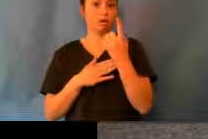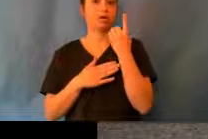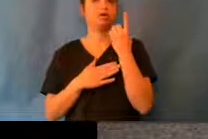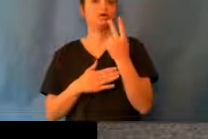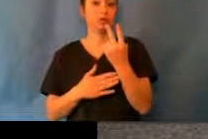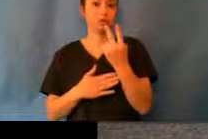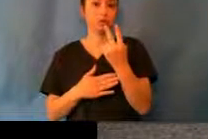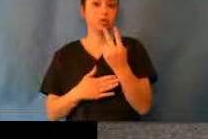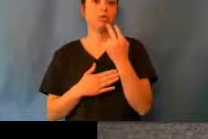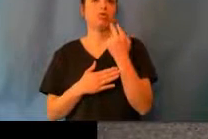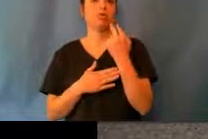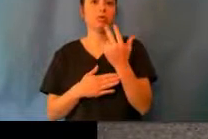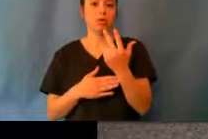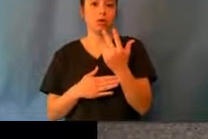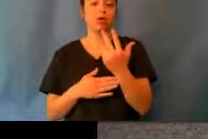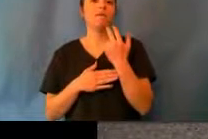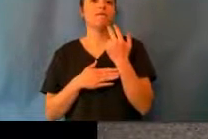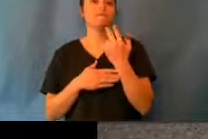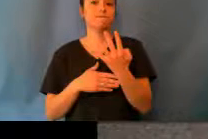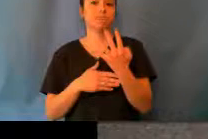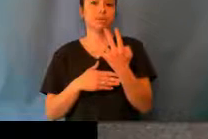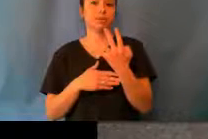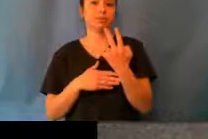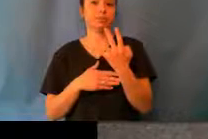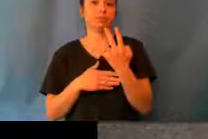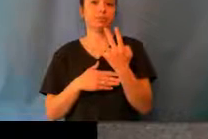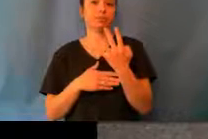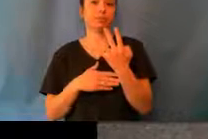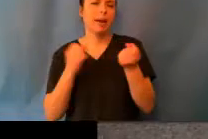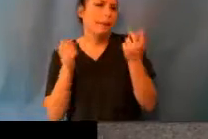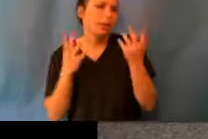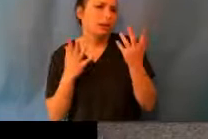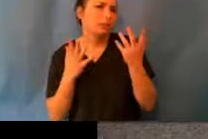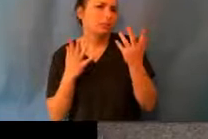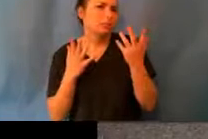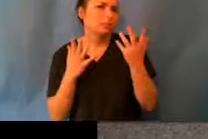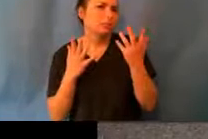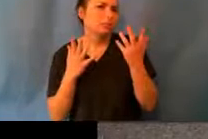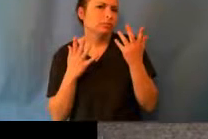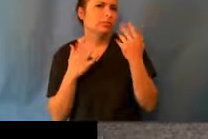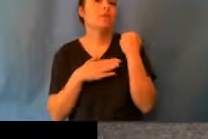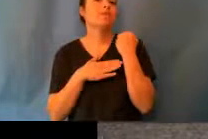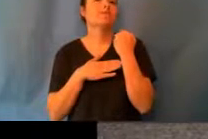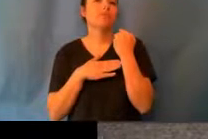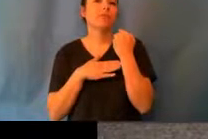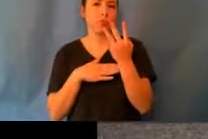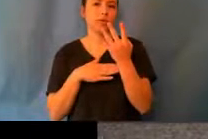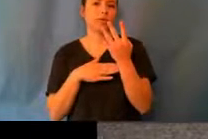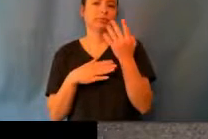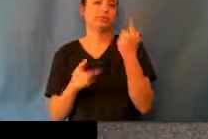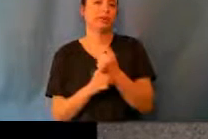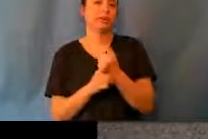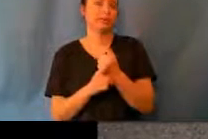1, 2, 3, 4. How many squares long is the safety pin?